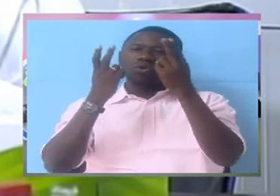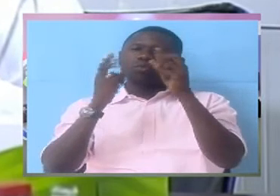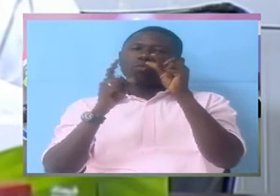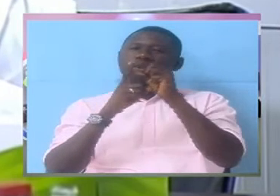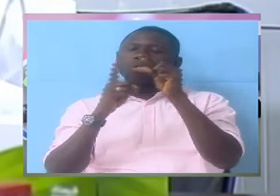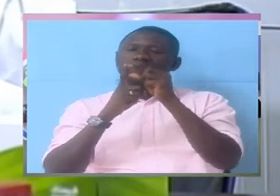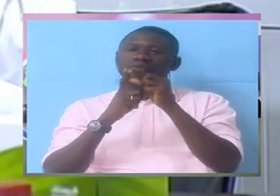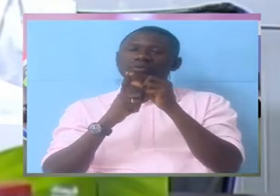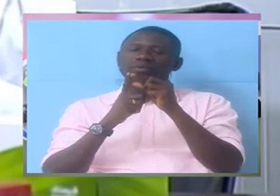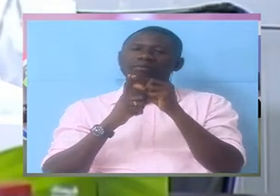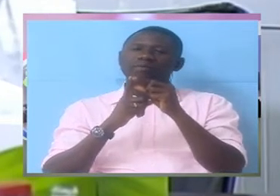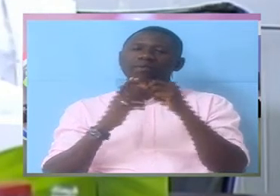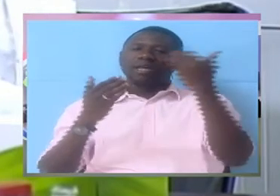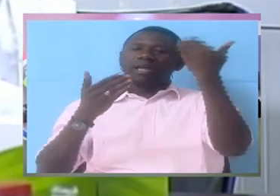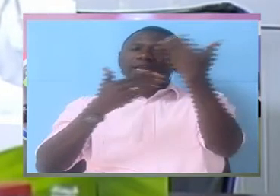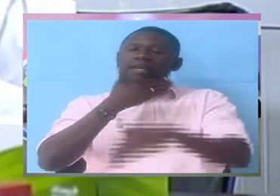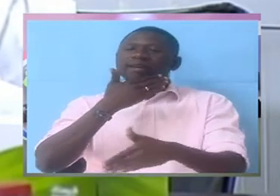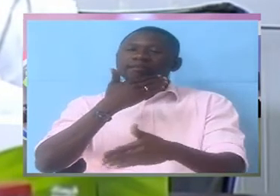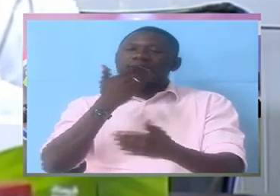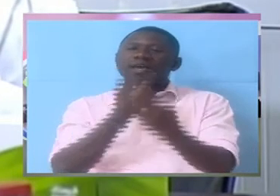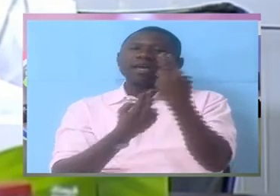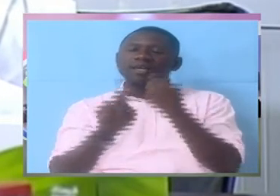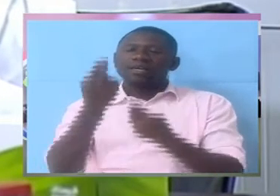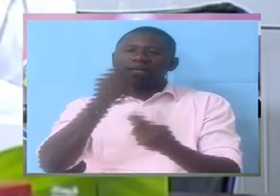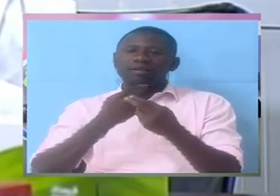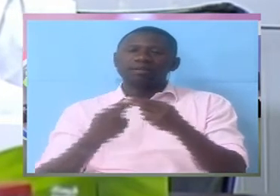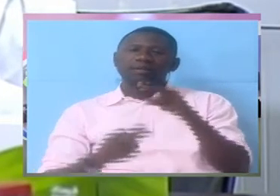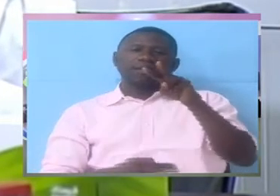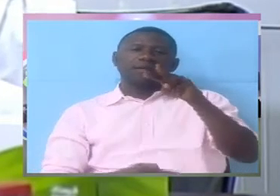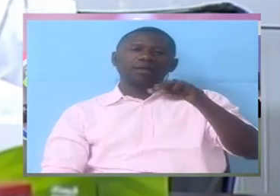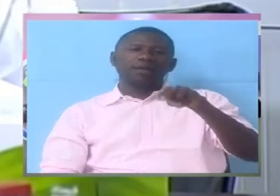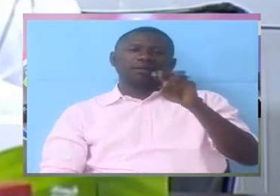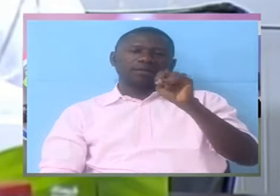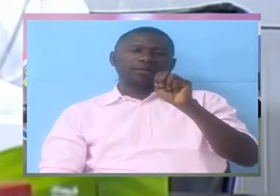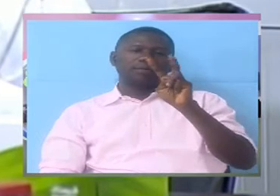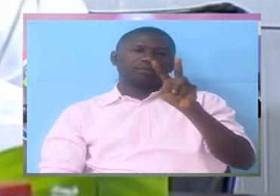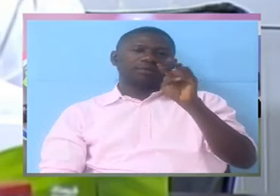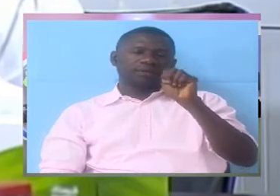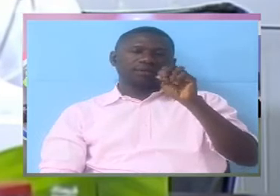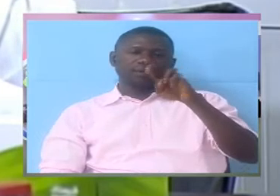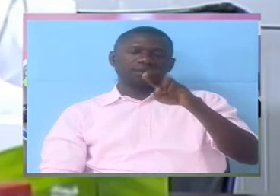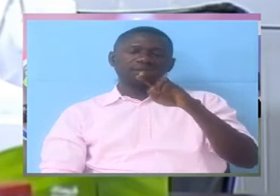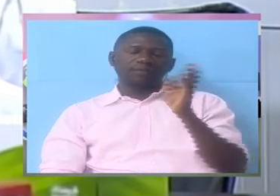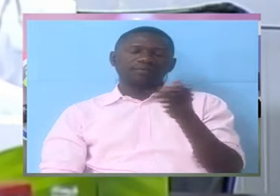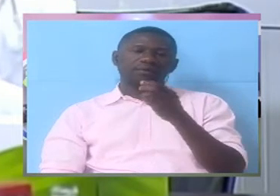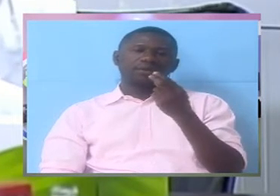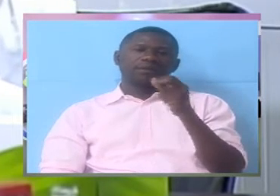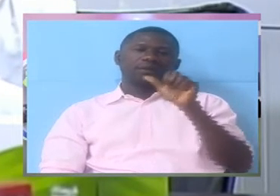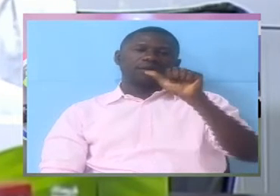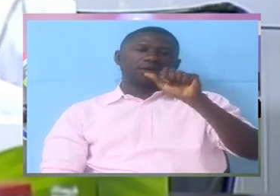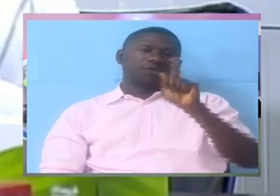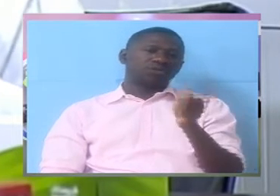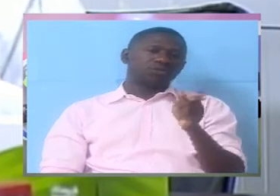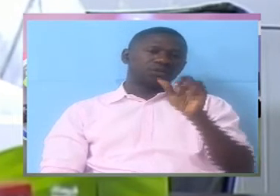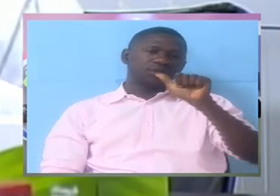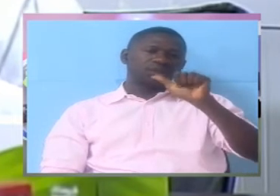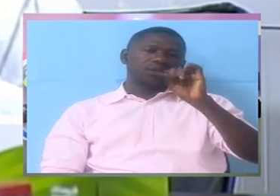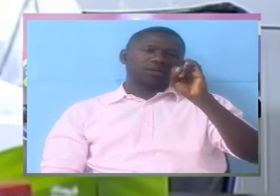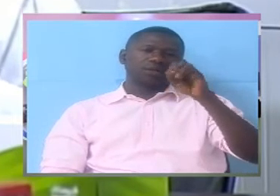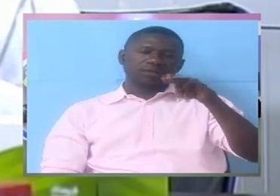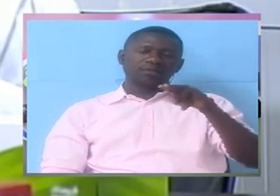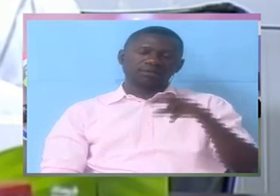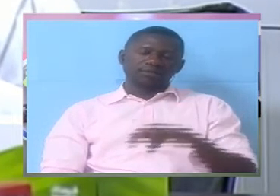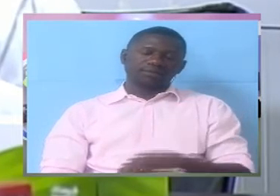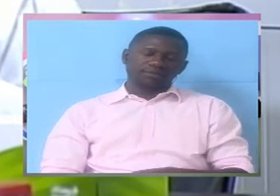sando no never again akanake koteke ha manden kole ku dole fode ah demanding